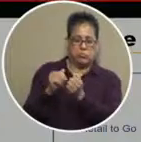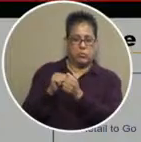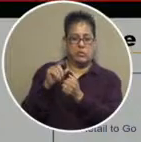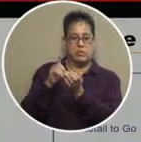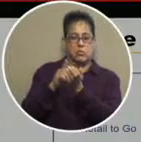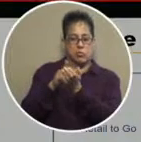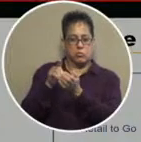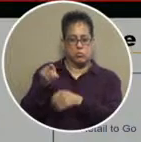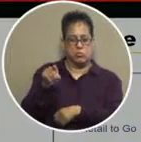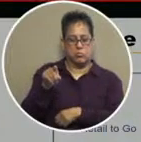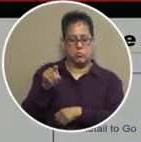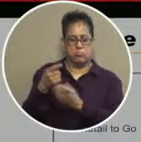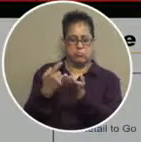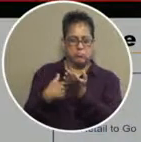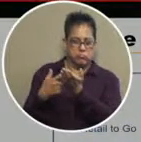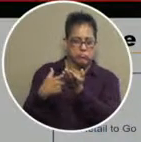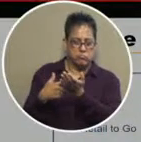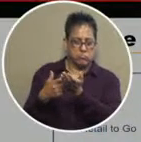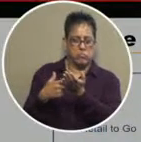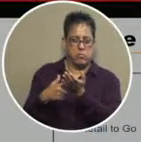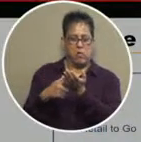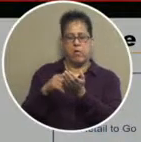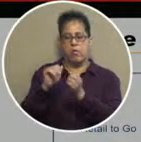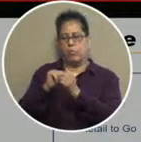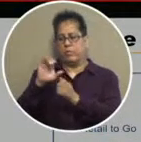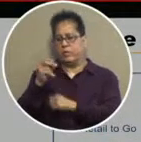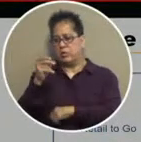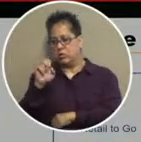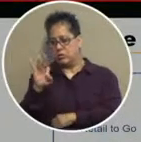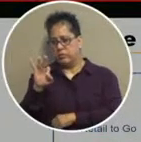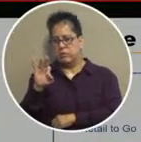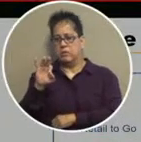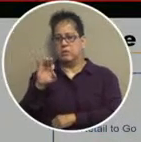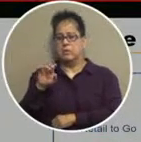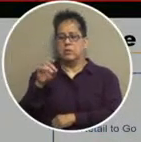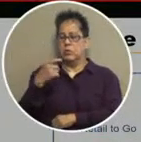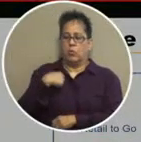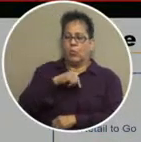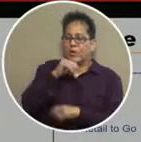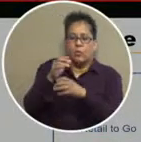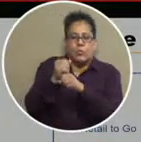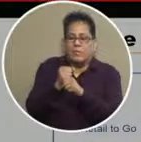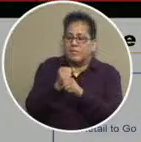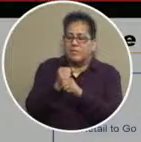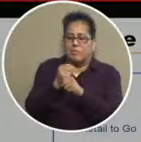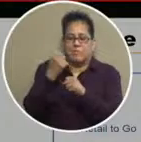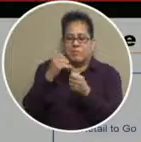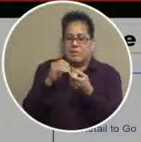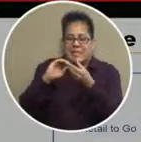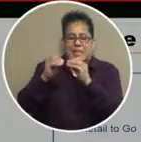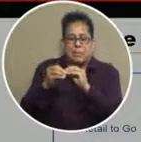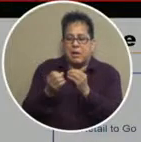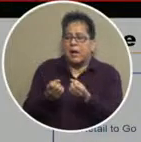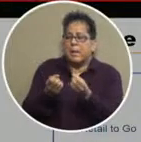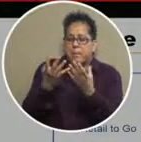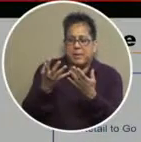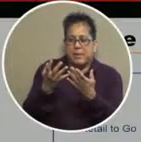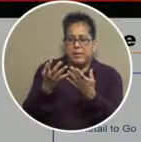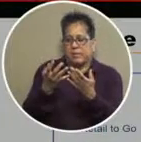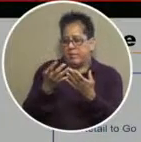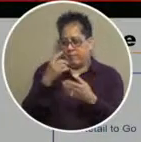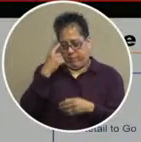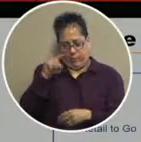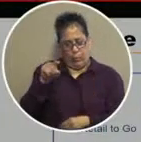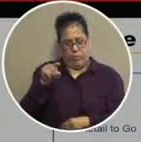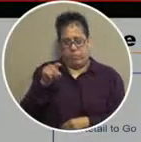Ocaranza and Chief DiAgostino and others is we don't get the numbers or the verification on the deaths